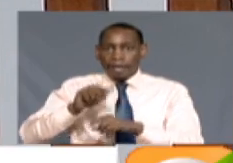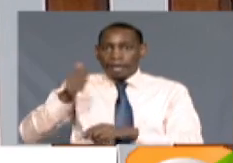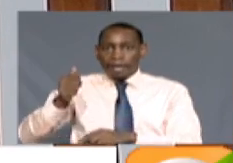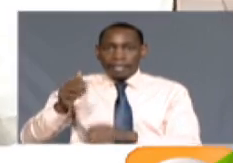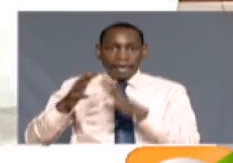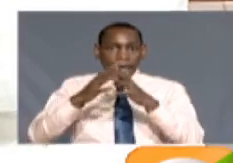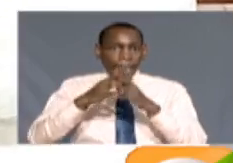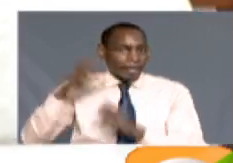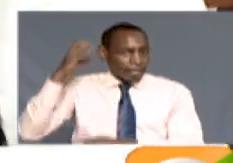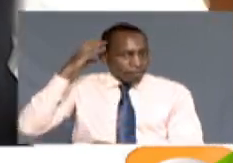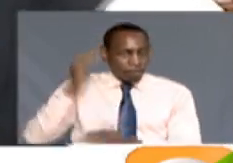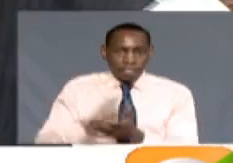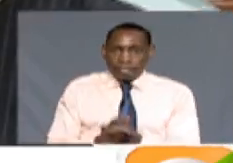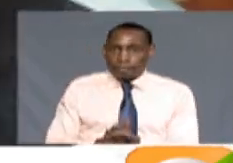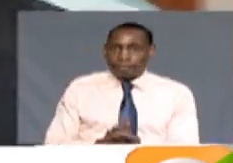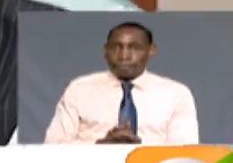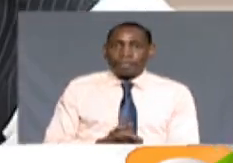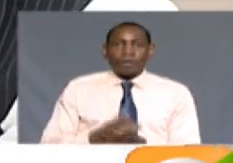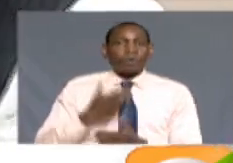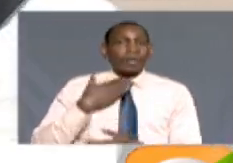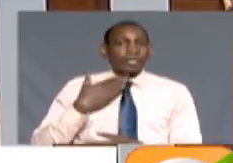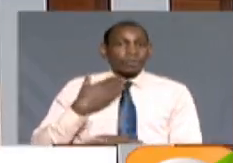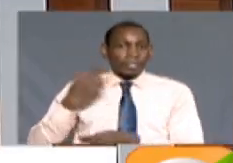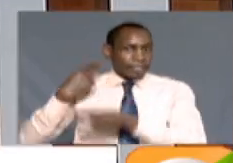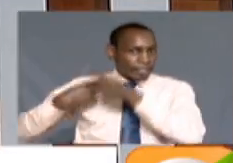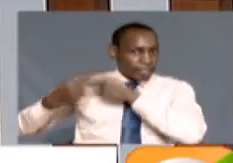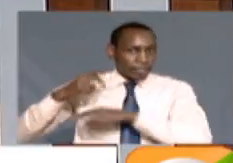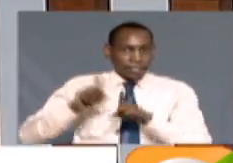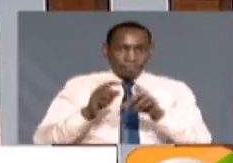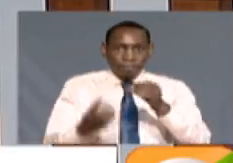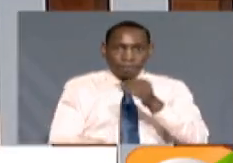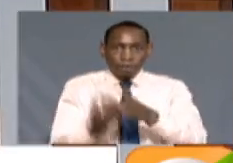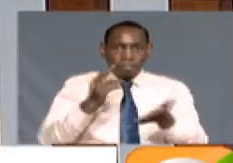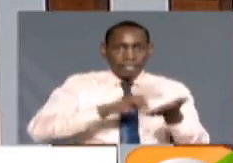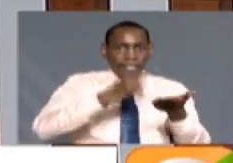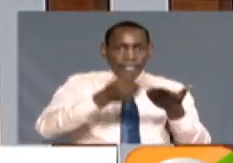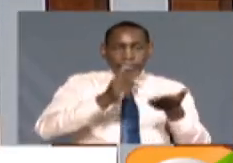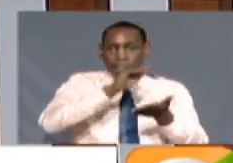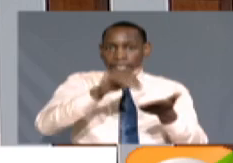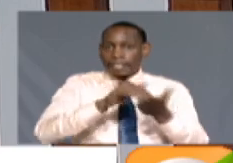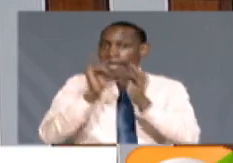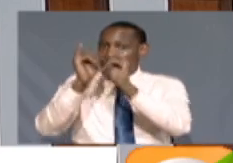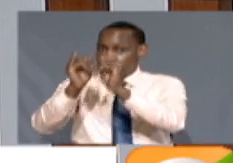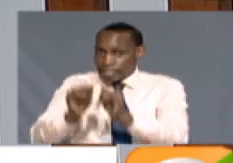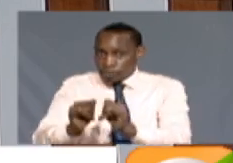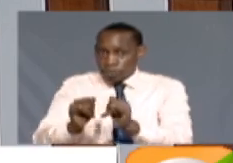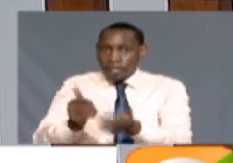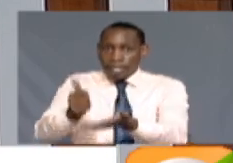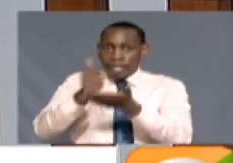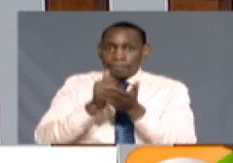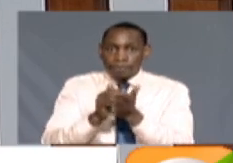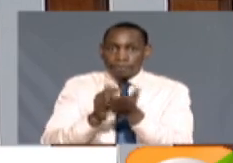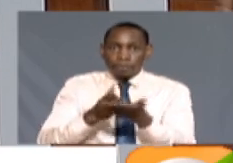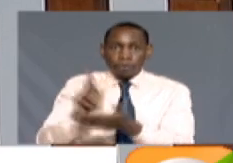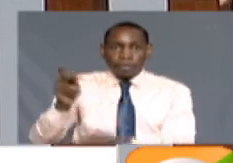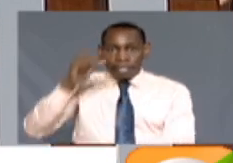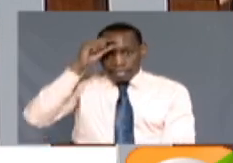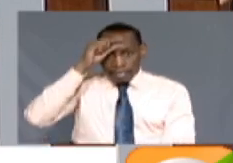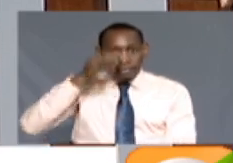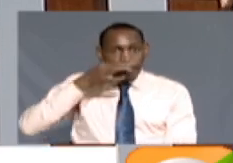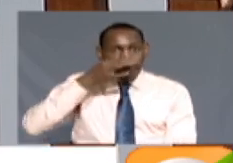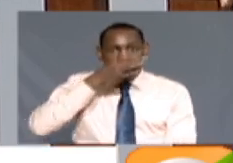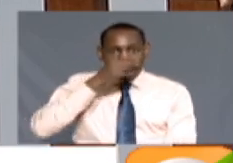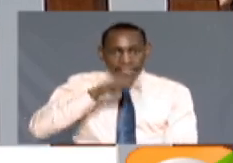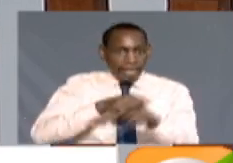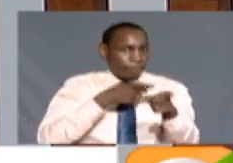what it's going to be like. I want to leave it as a legacy. I have put up a resource center, a new one, assisted by the Kenya government during Kibaki's